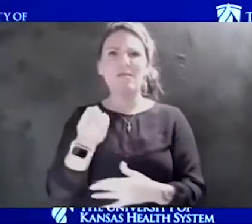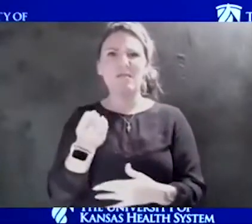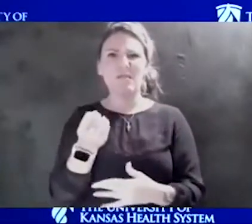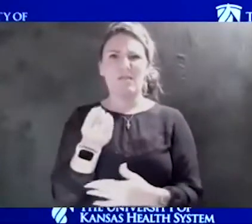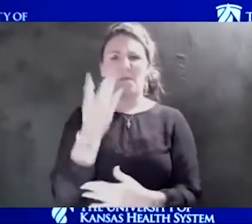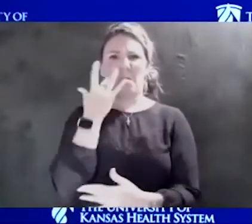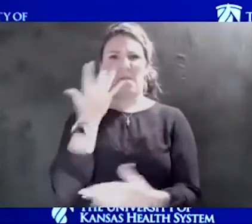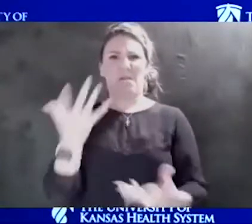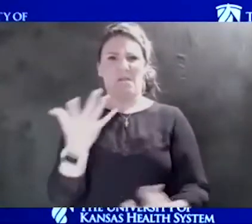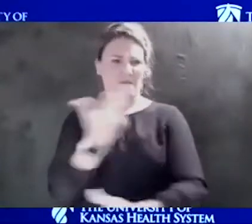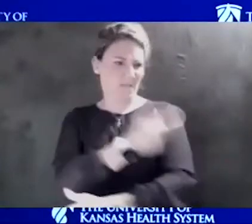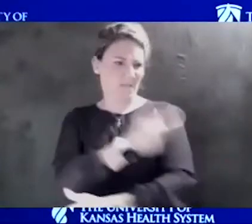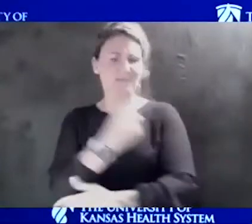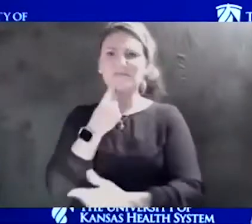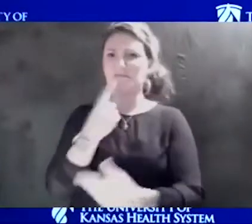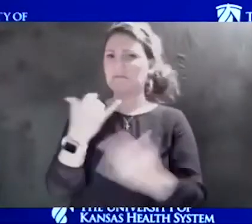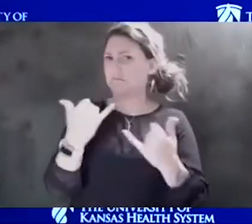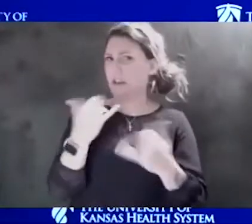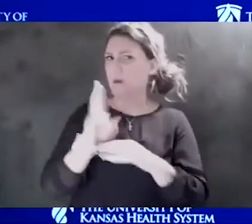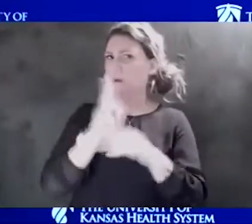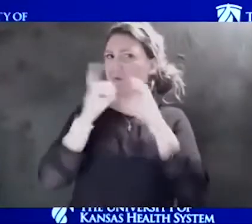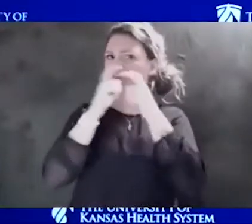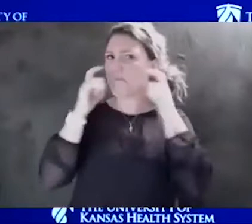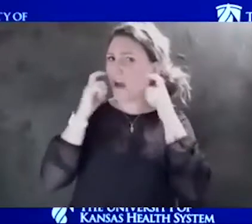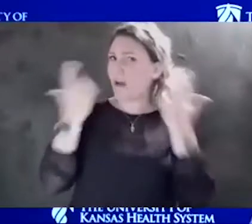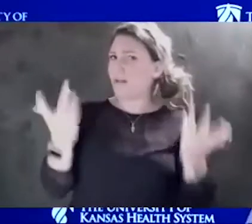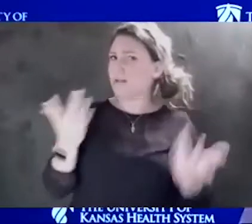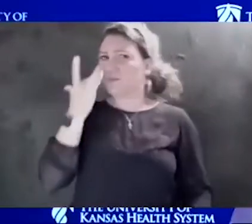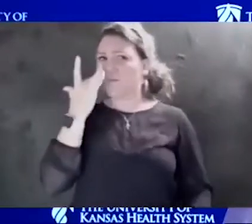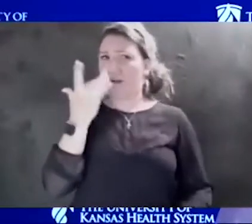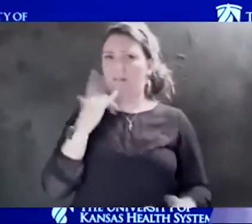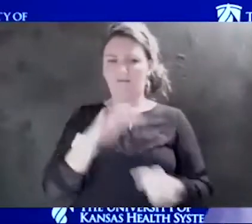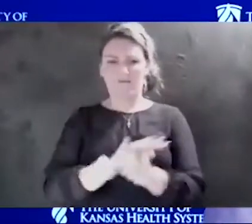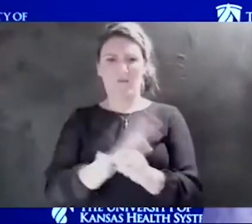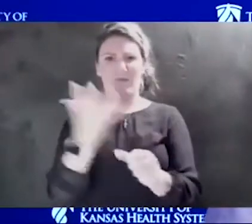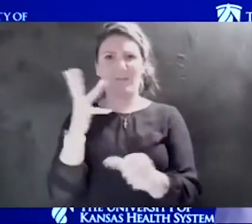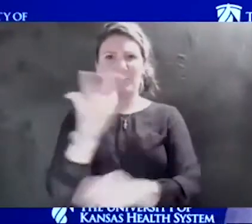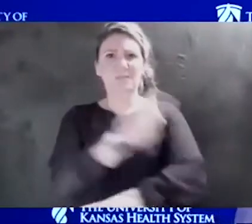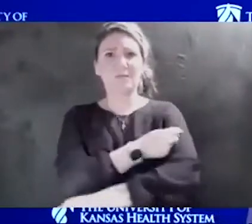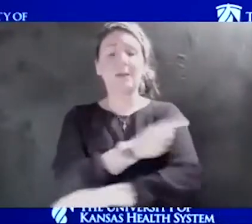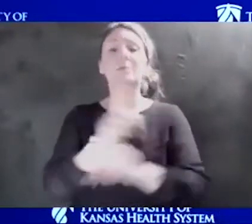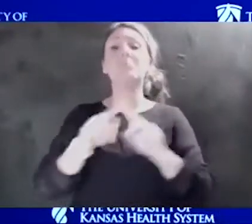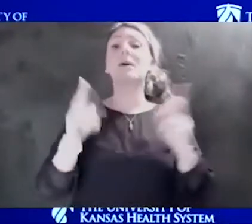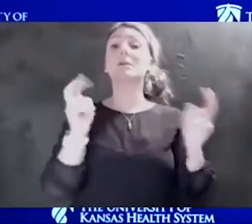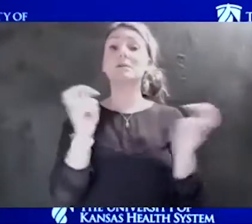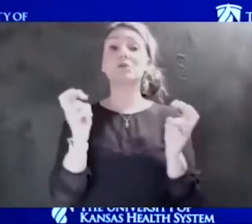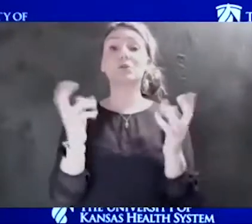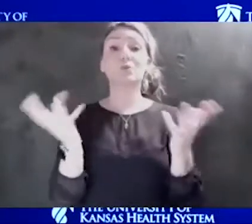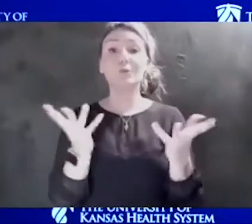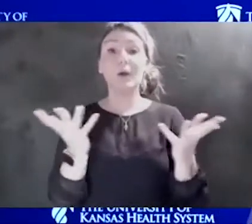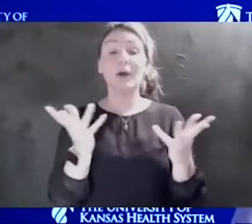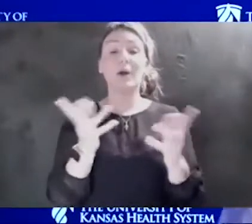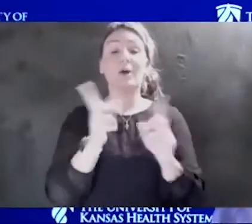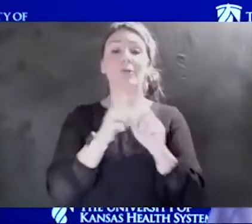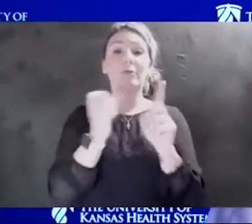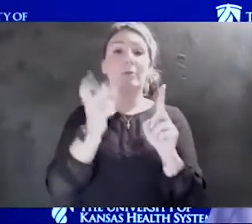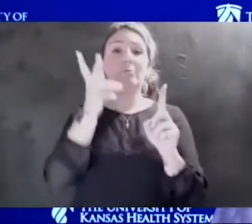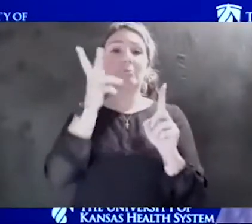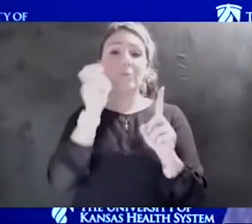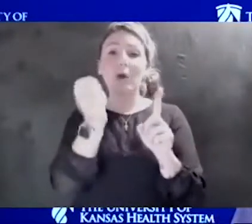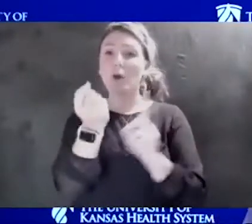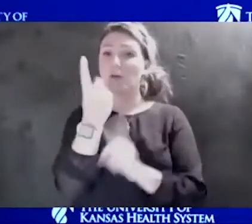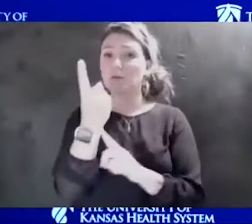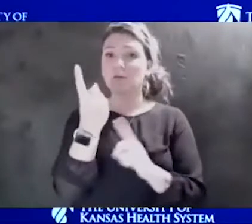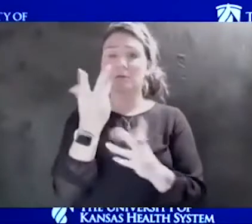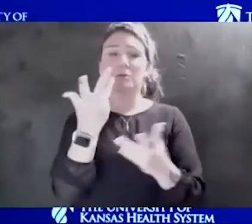a mask? Why do I have to wear a mask if I'm fully vaccinated? You know, the issue is, from what we hear and understand, is that there is unpublished data